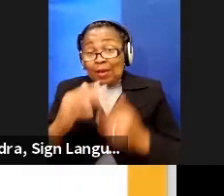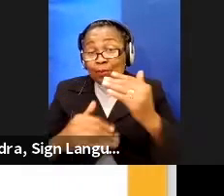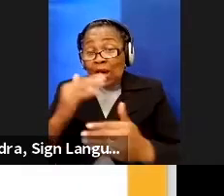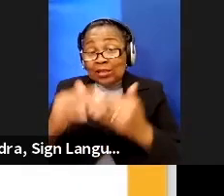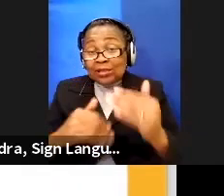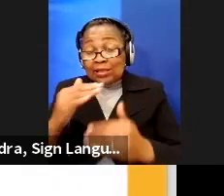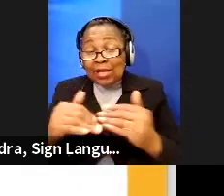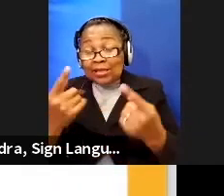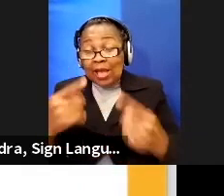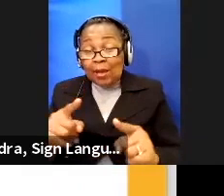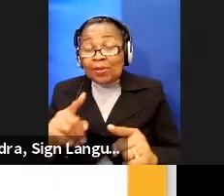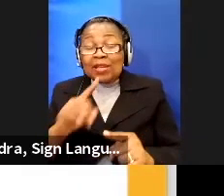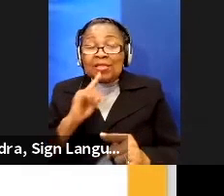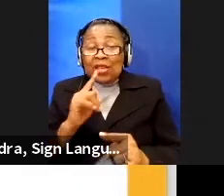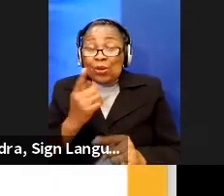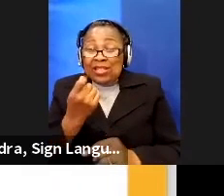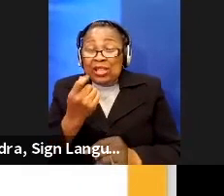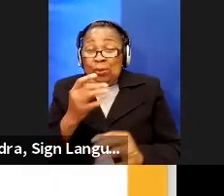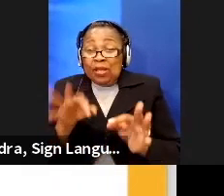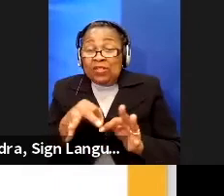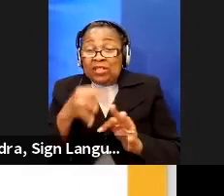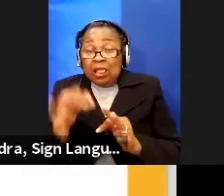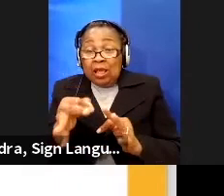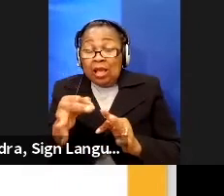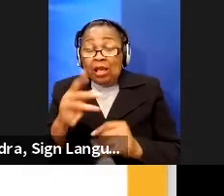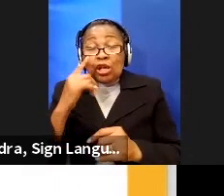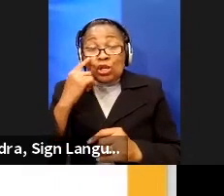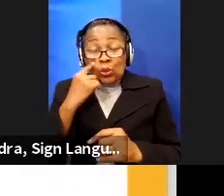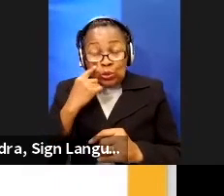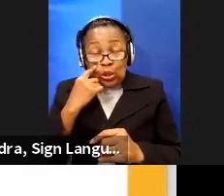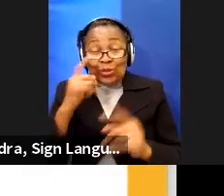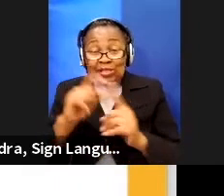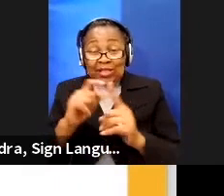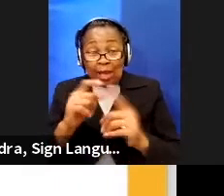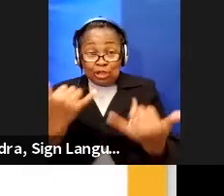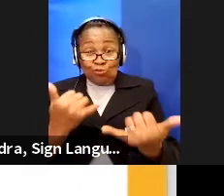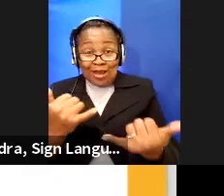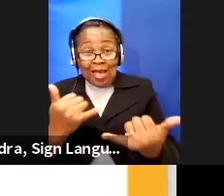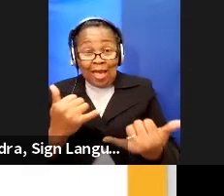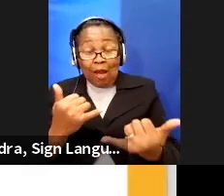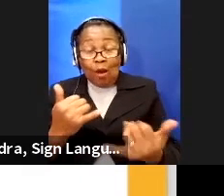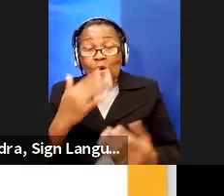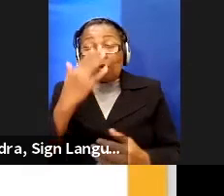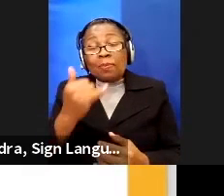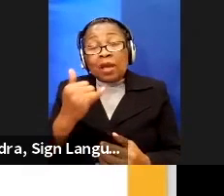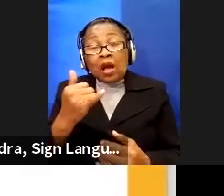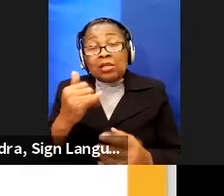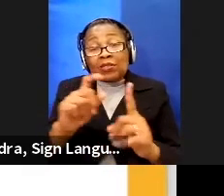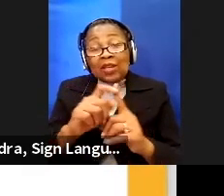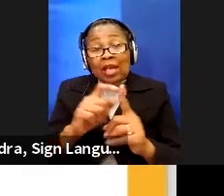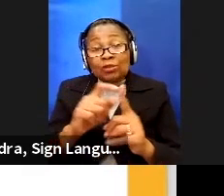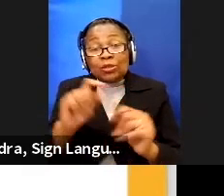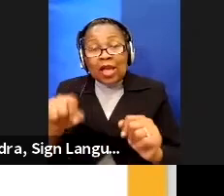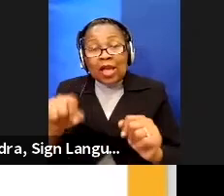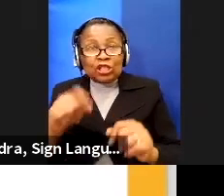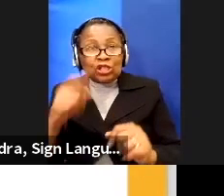there is a slight delay. So you'll notice the captioning that's on here right now, because the captioner has to think about all